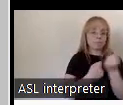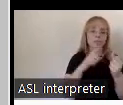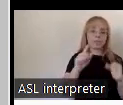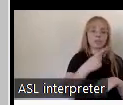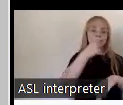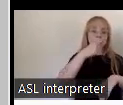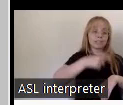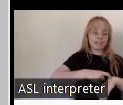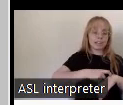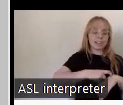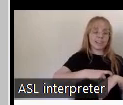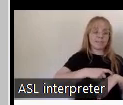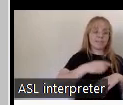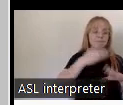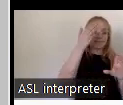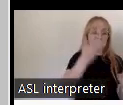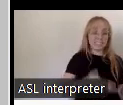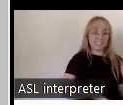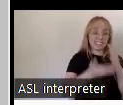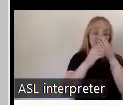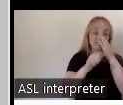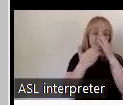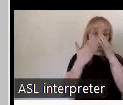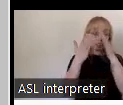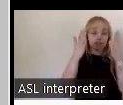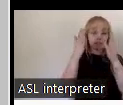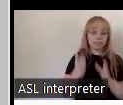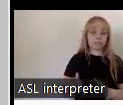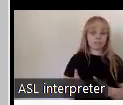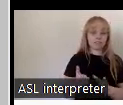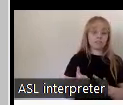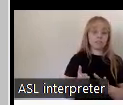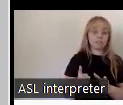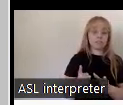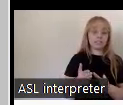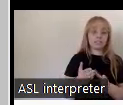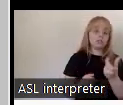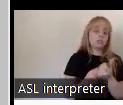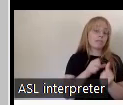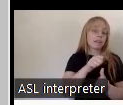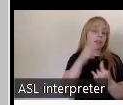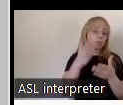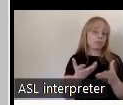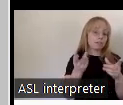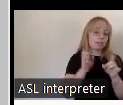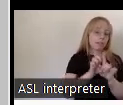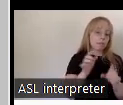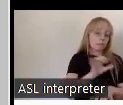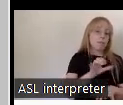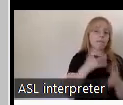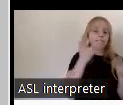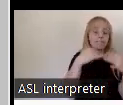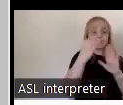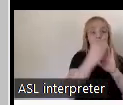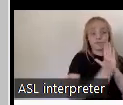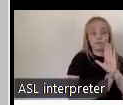time, and they or another, they themselves or with the support of another support team member have completed